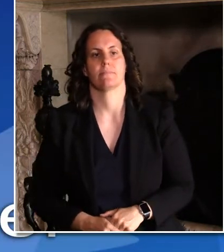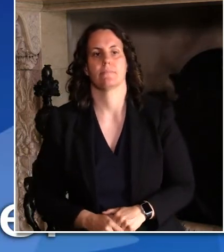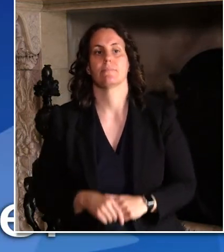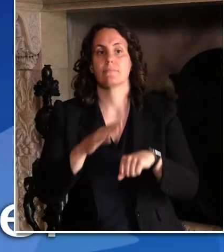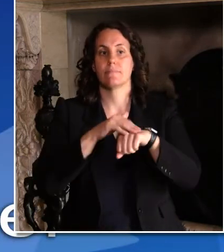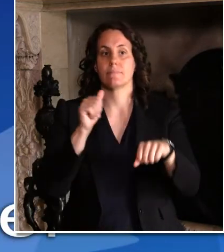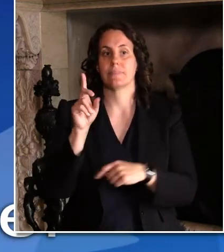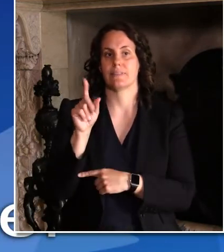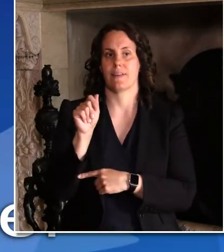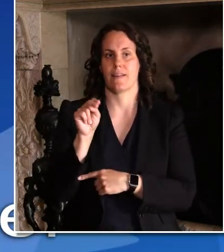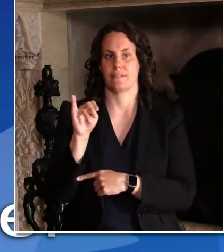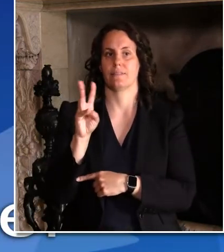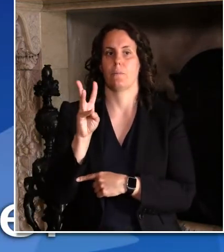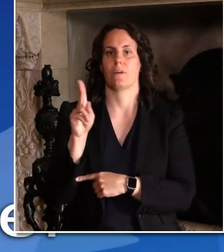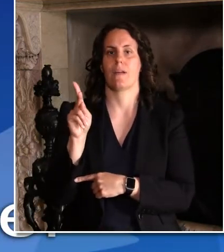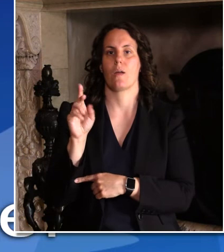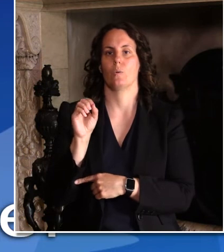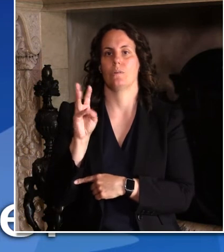Madison. Danny?